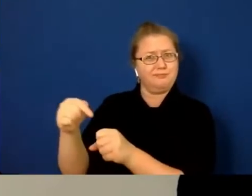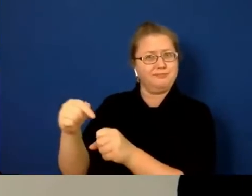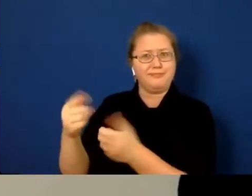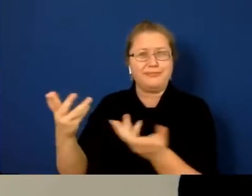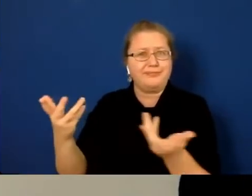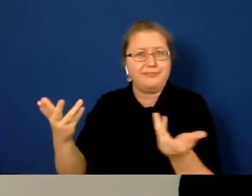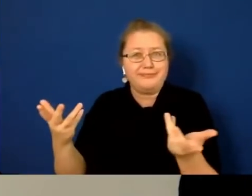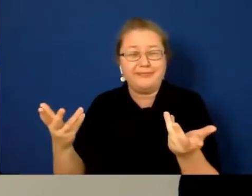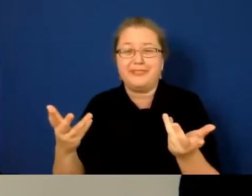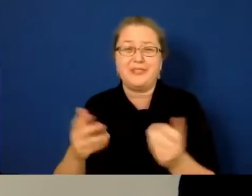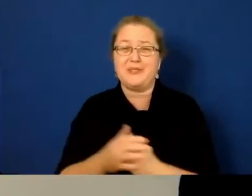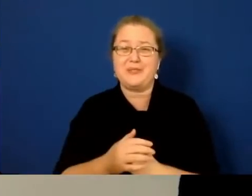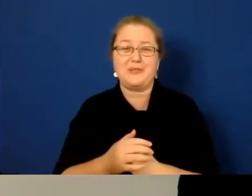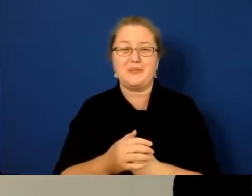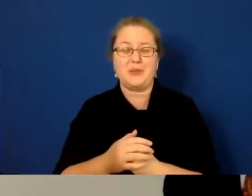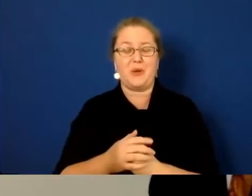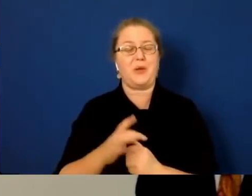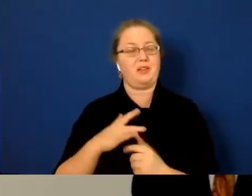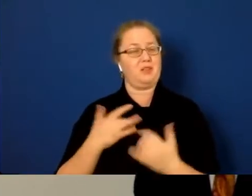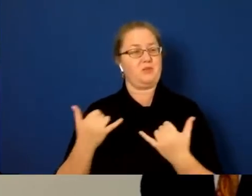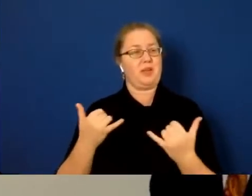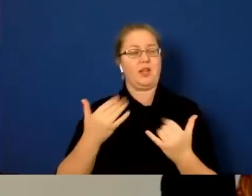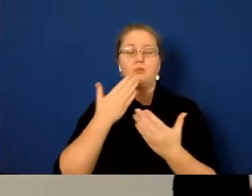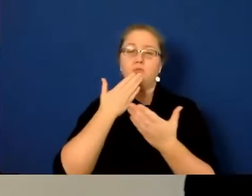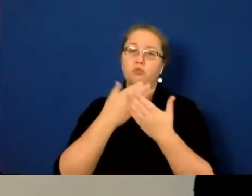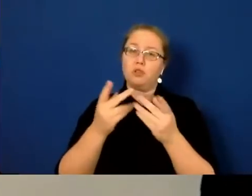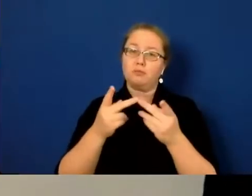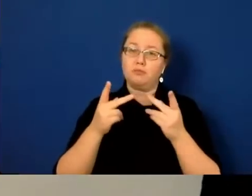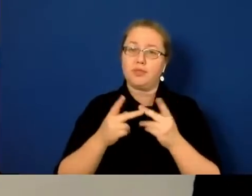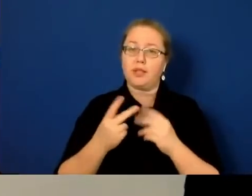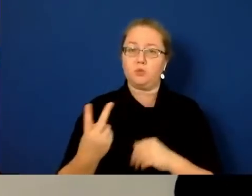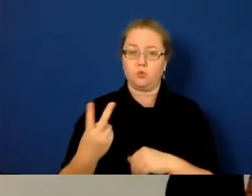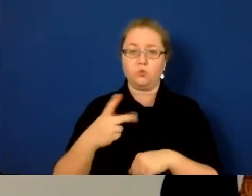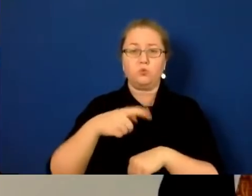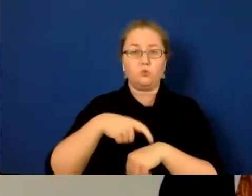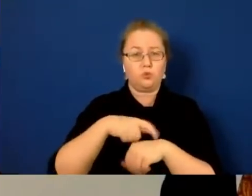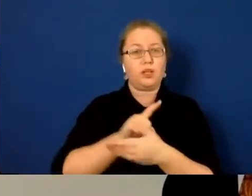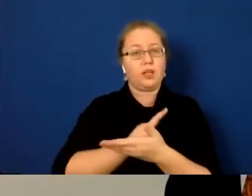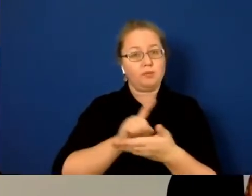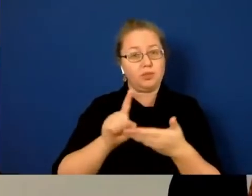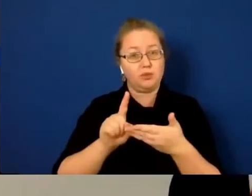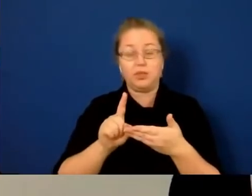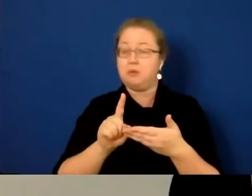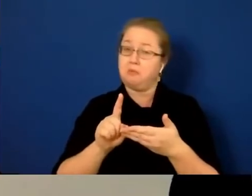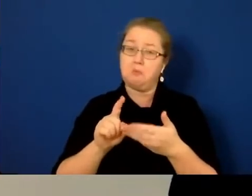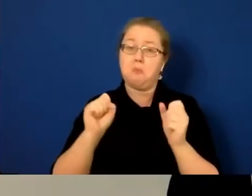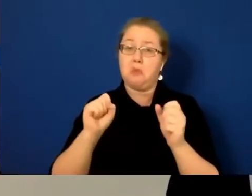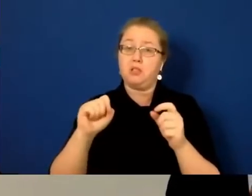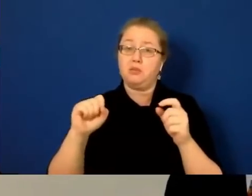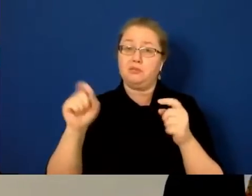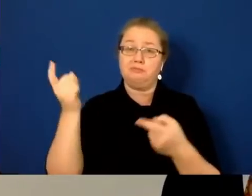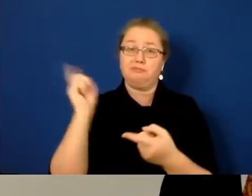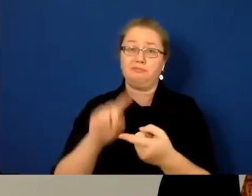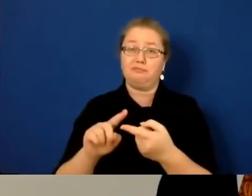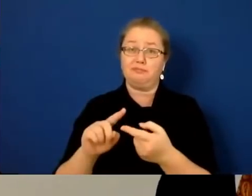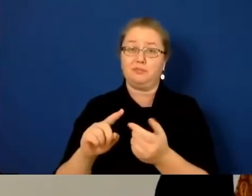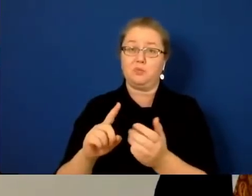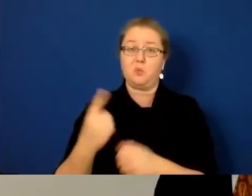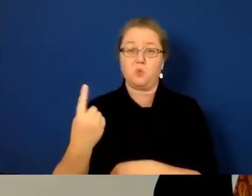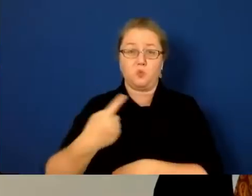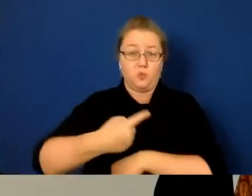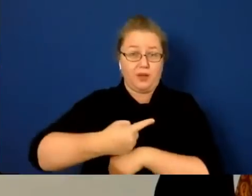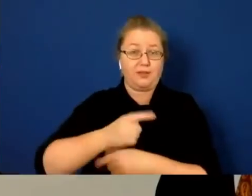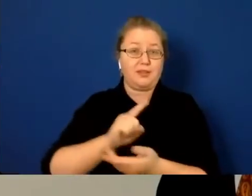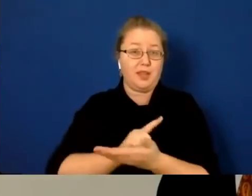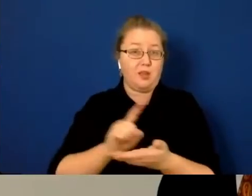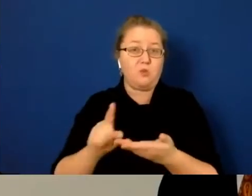We have been at two briefings a week, and that has answered most of the questions. We've exhausted many of the questions